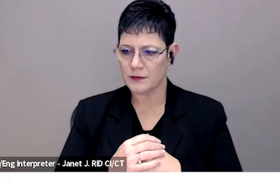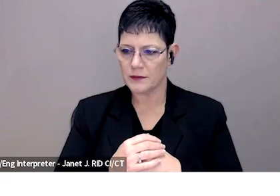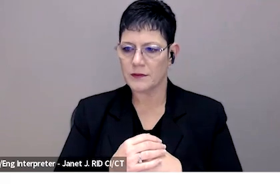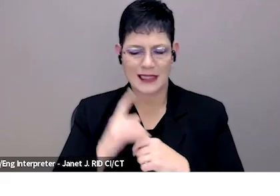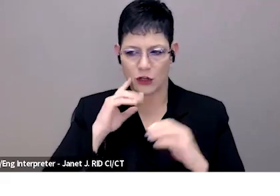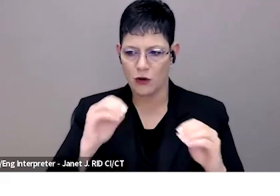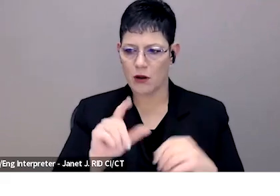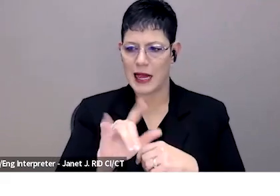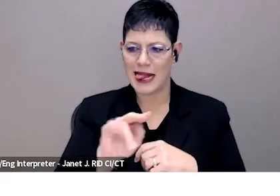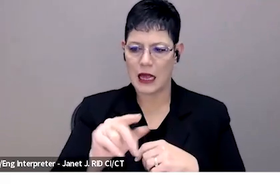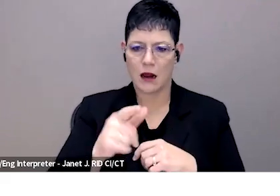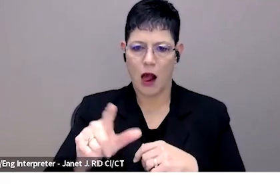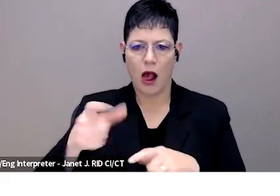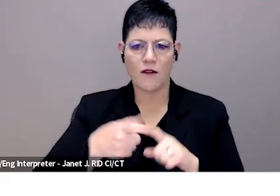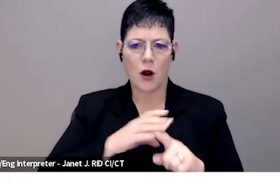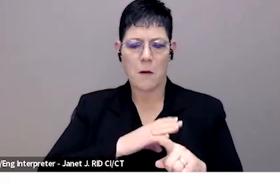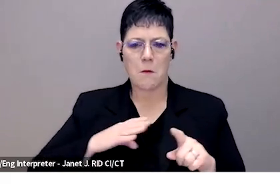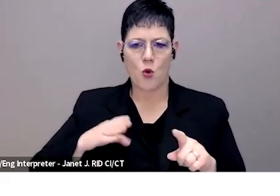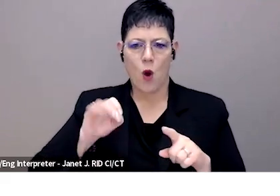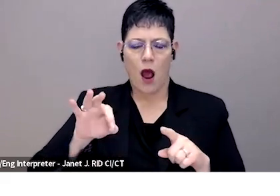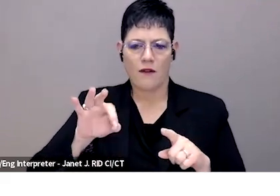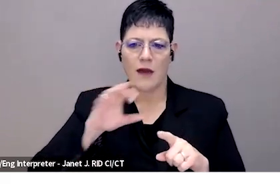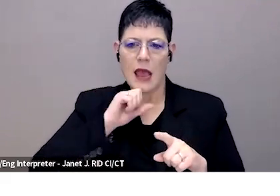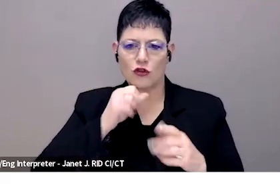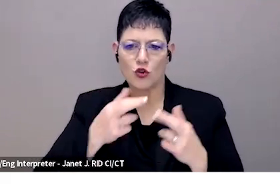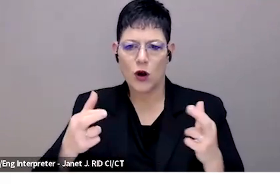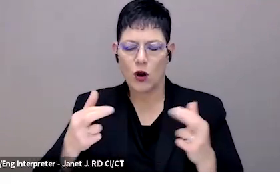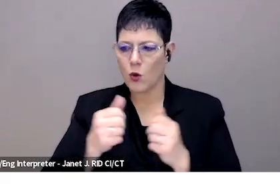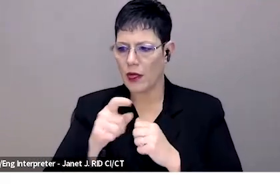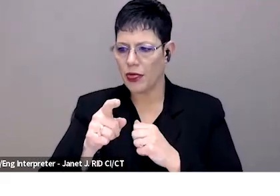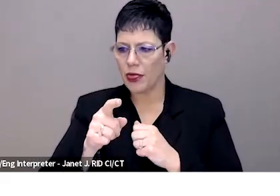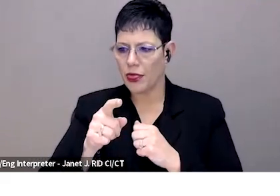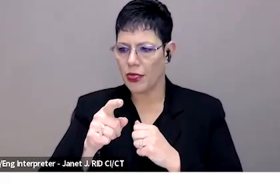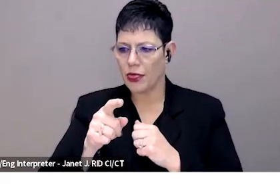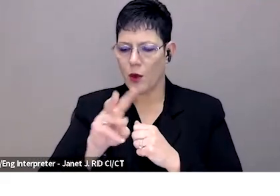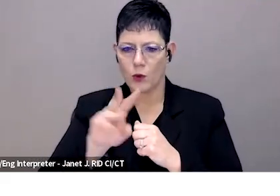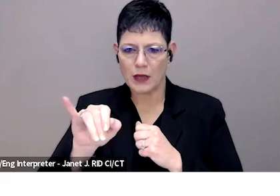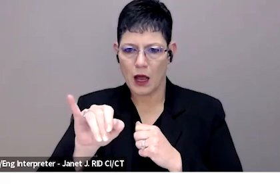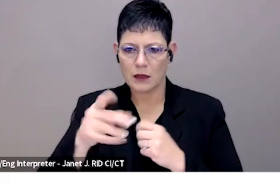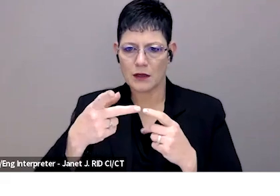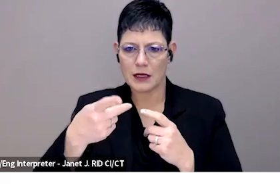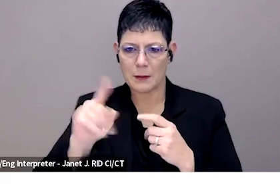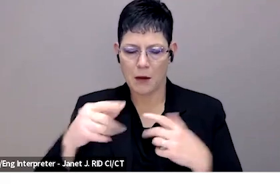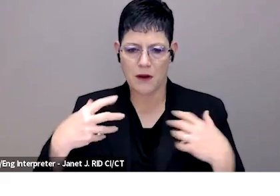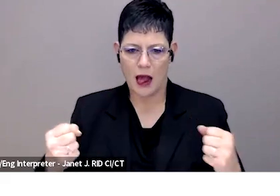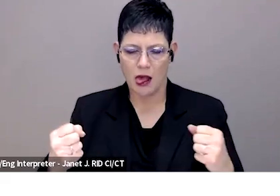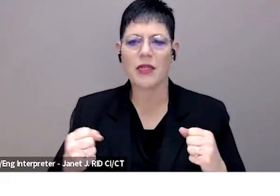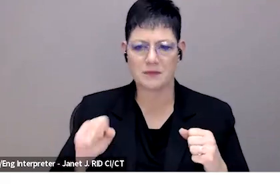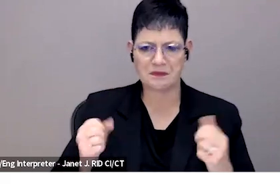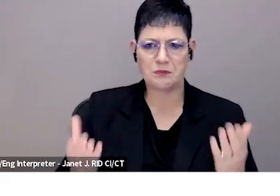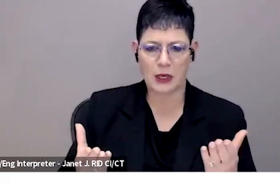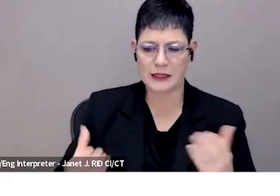Lynn Gall from the Bureau of Aging and Disability Resources, Wisconsin Department of Health. Present.